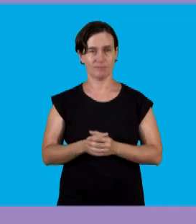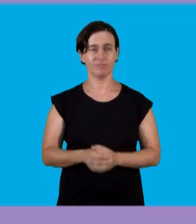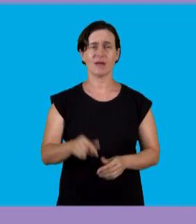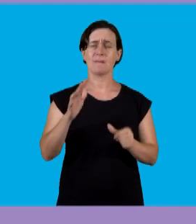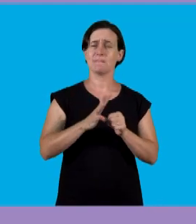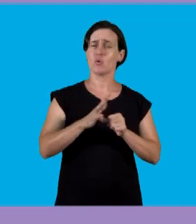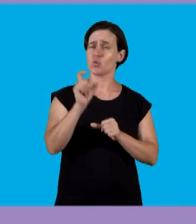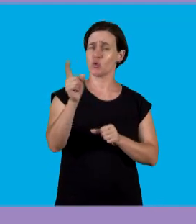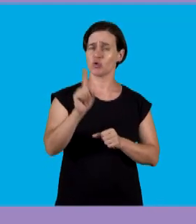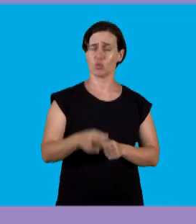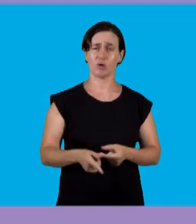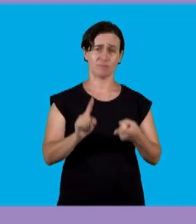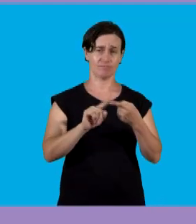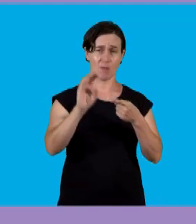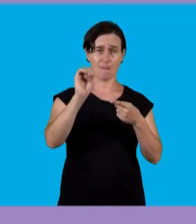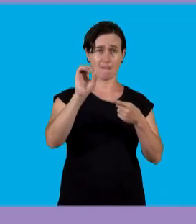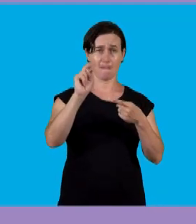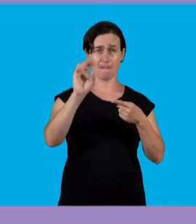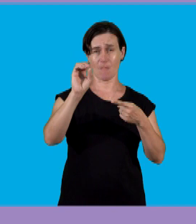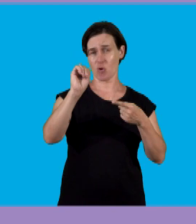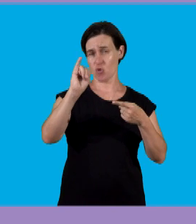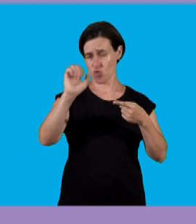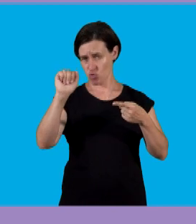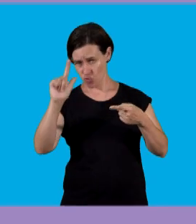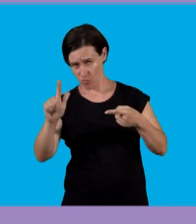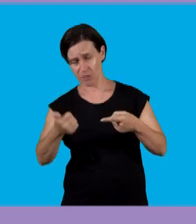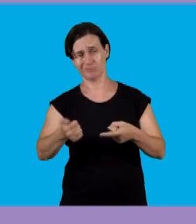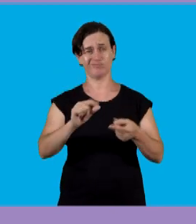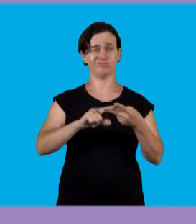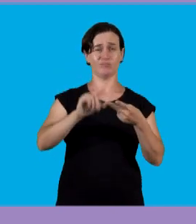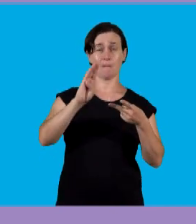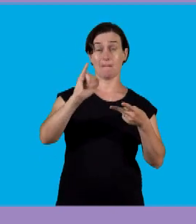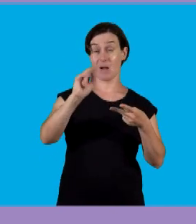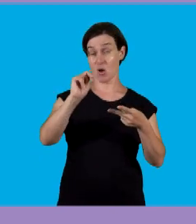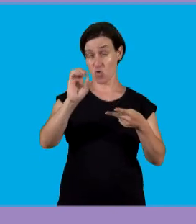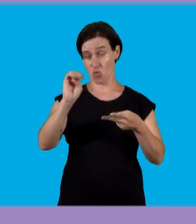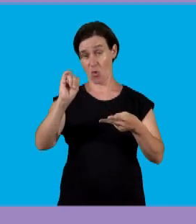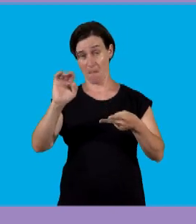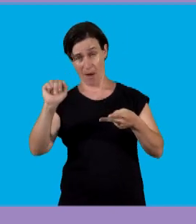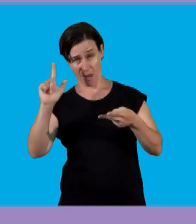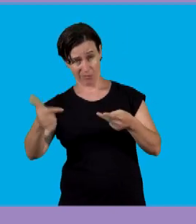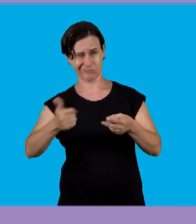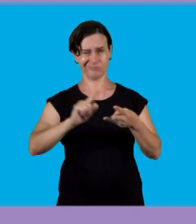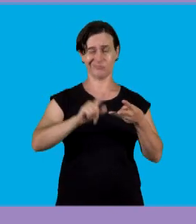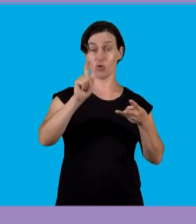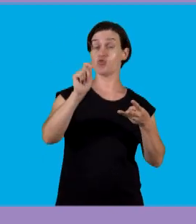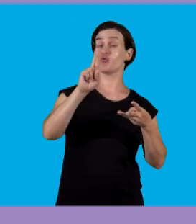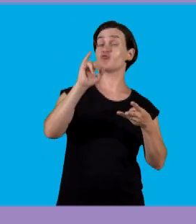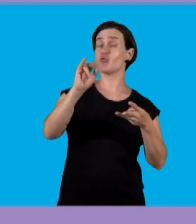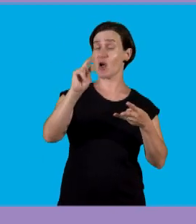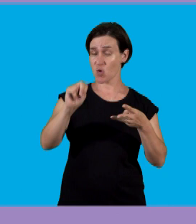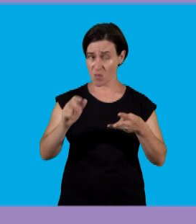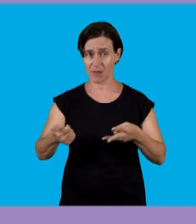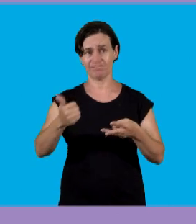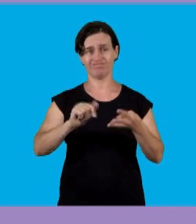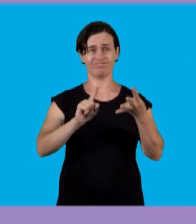the keywords that we looked at during this lesson, we looked at monomial, binomial,